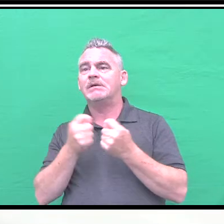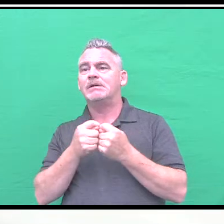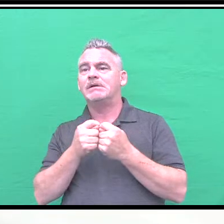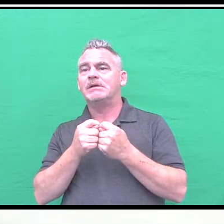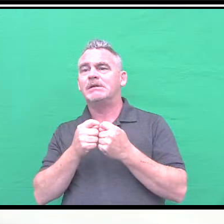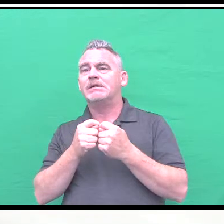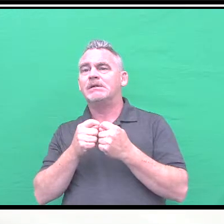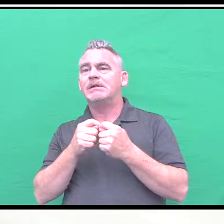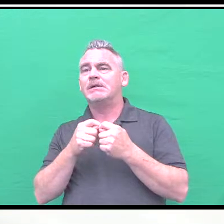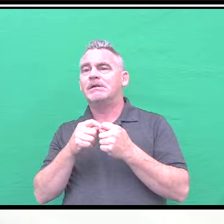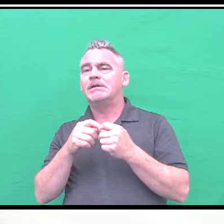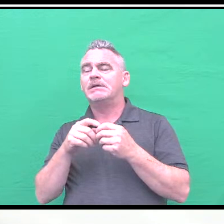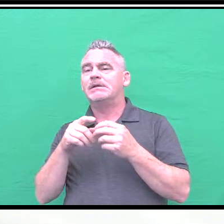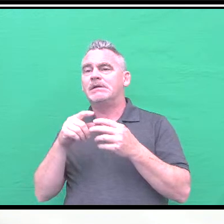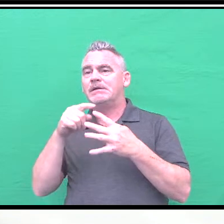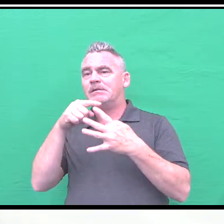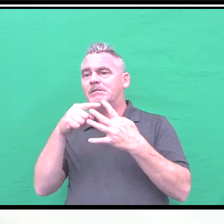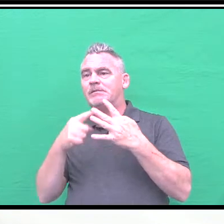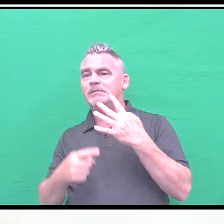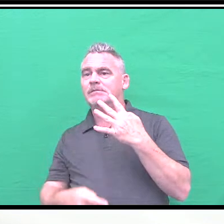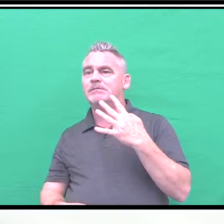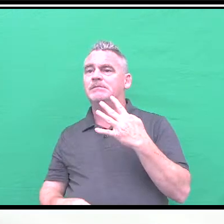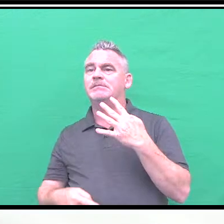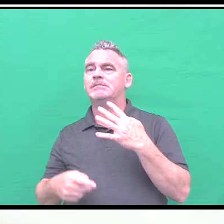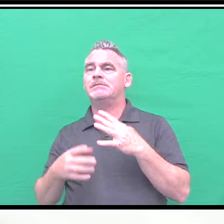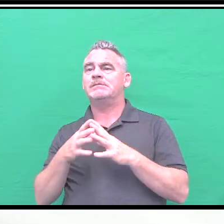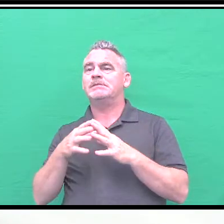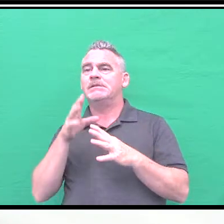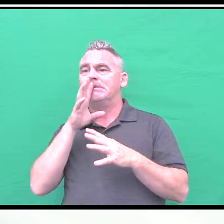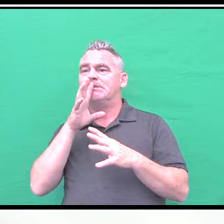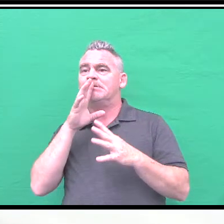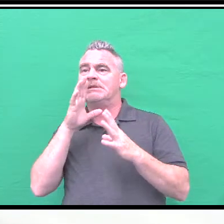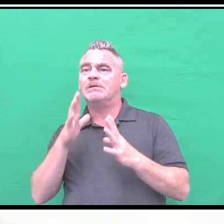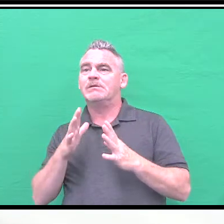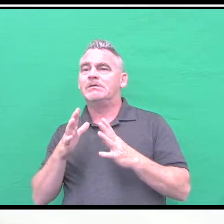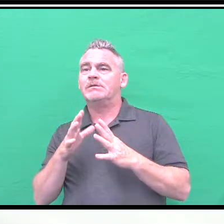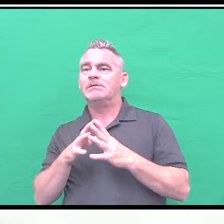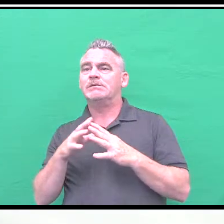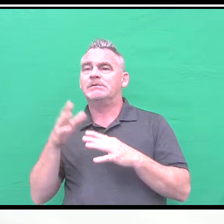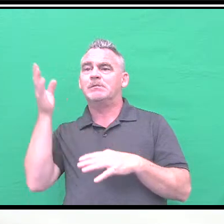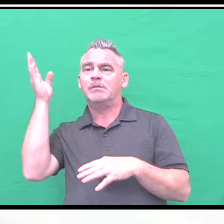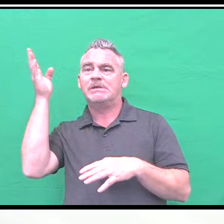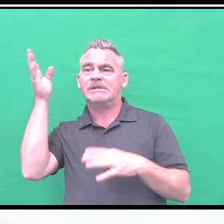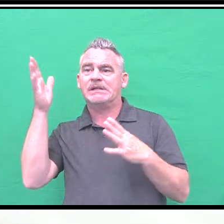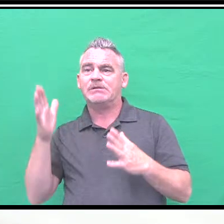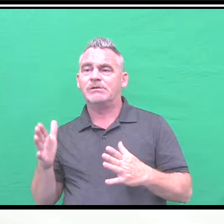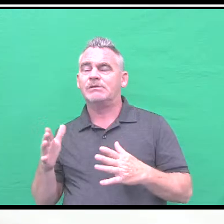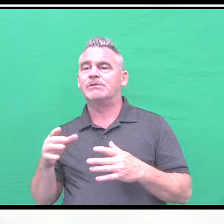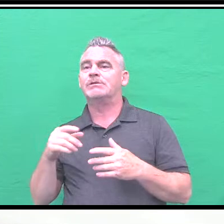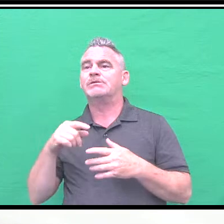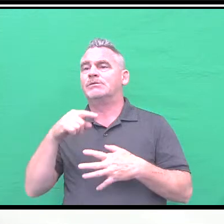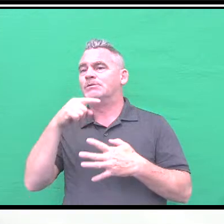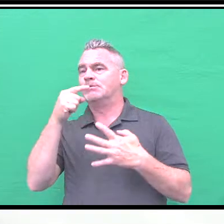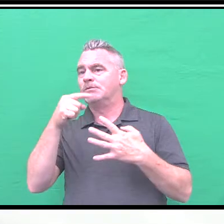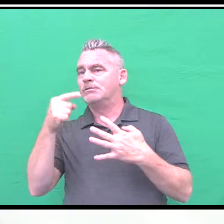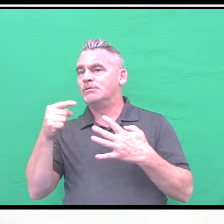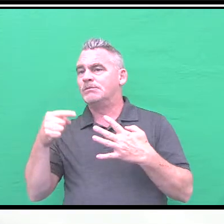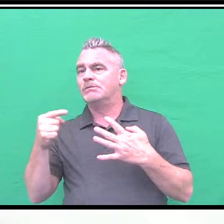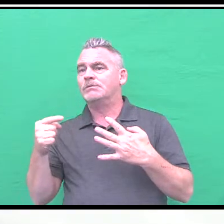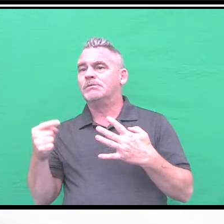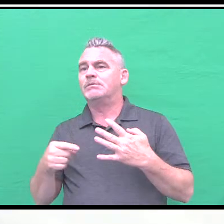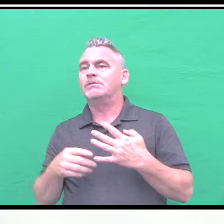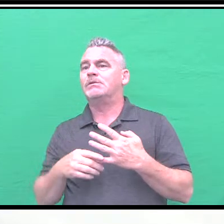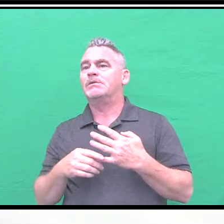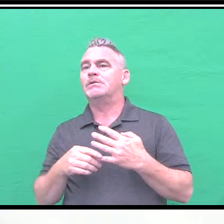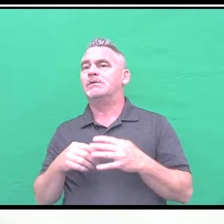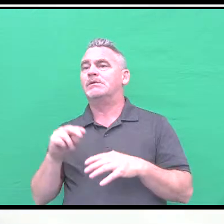as a keynote, and all of the people that presented throughout the morning. This was the